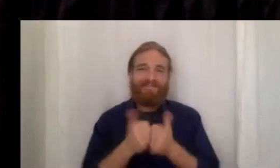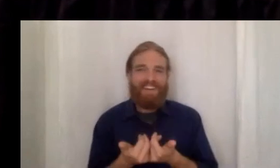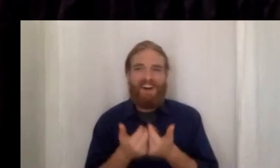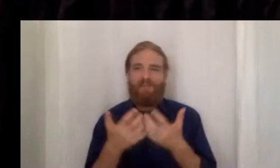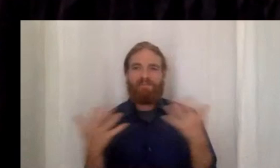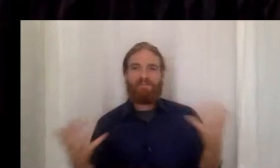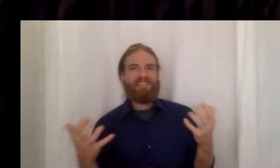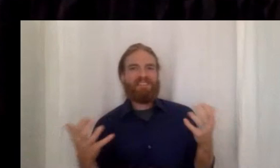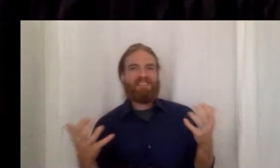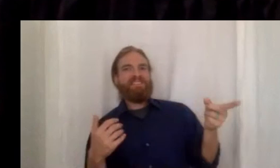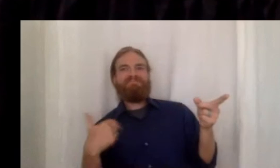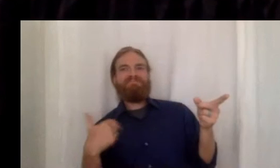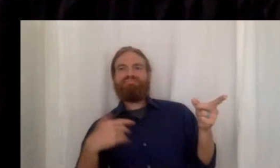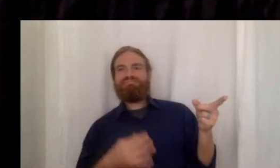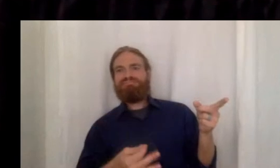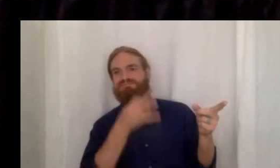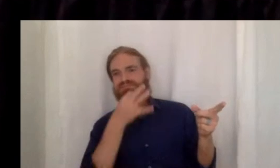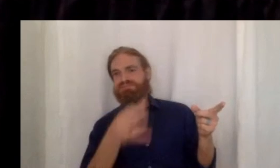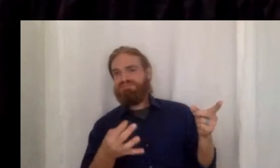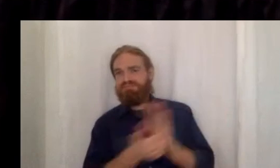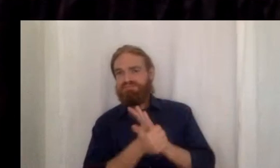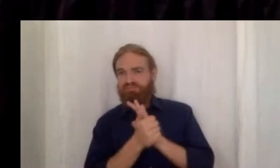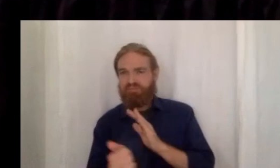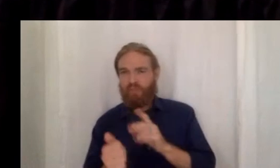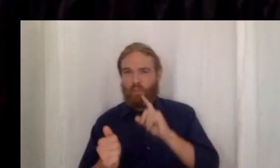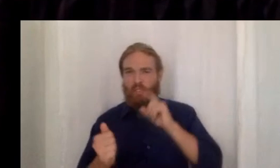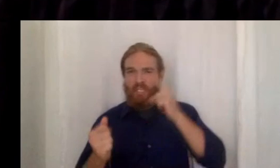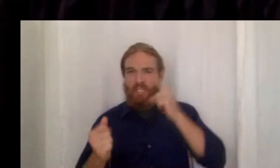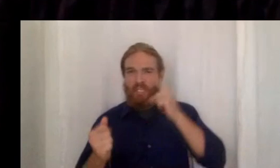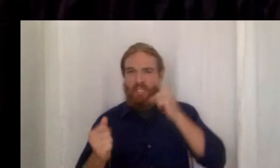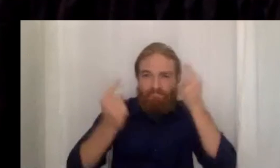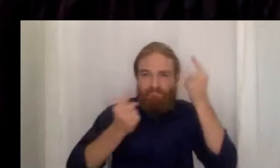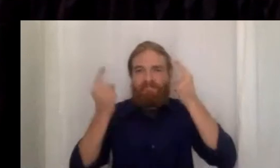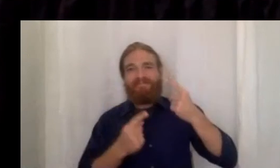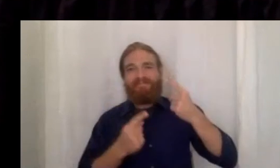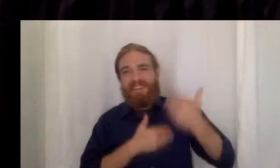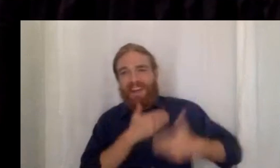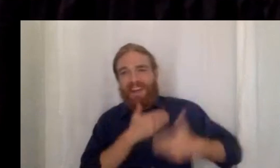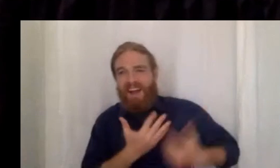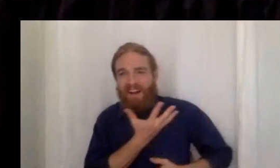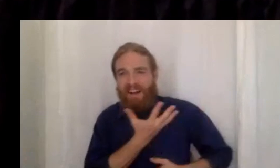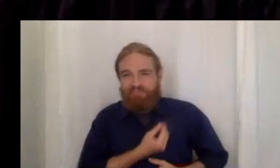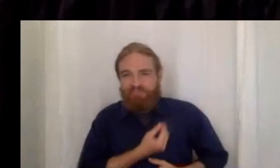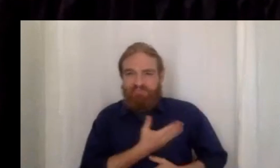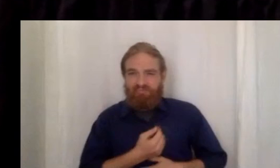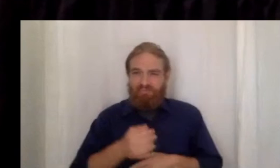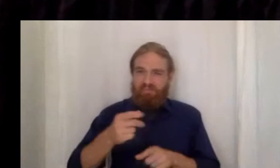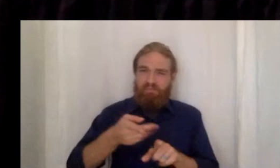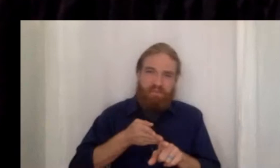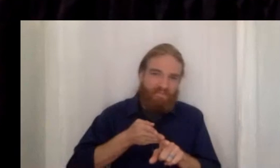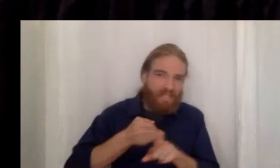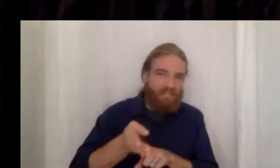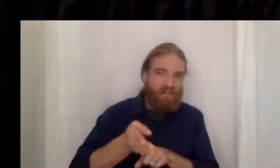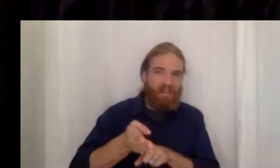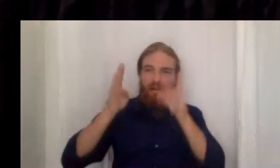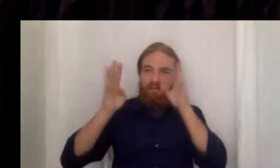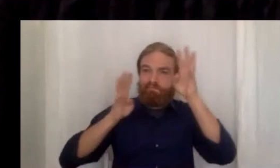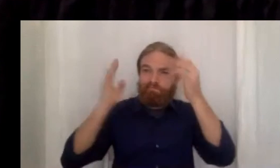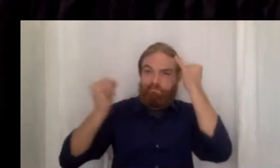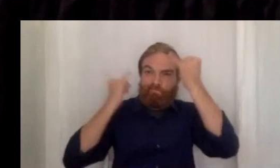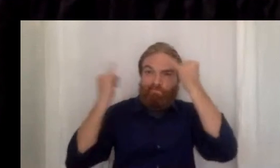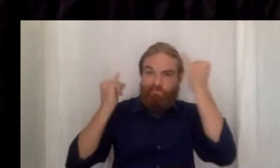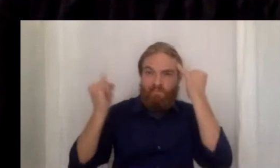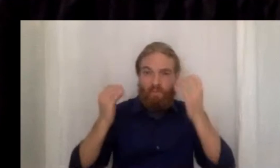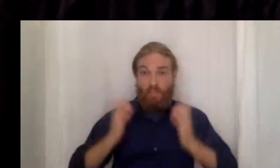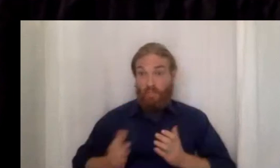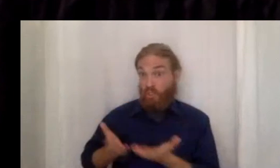kind, professional, innovative, customer service oriented, all of our values